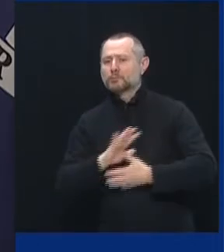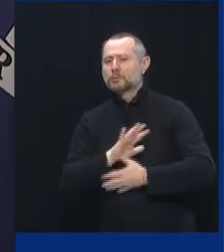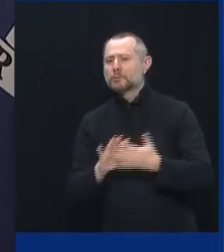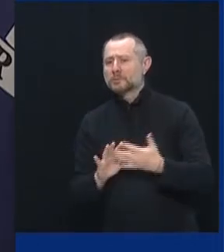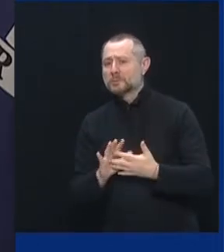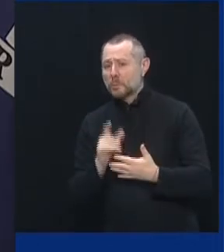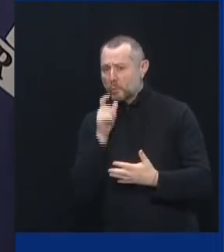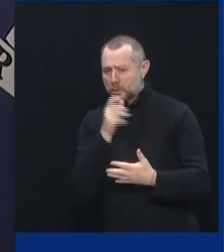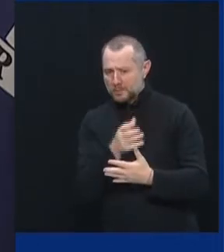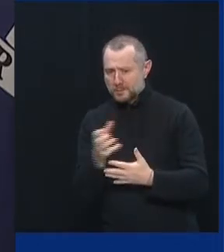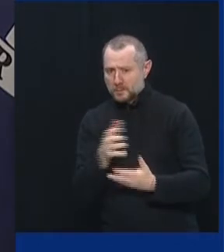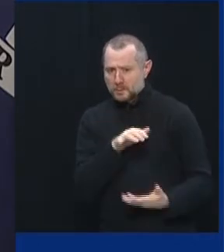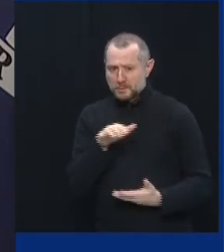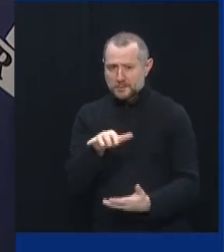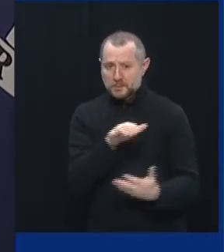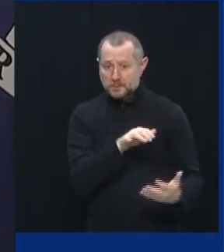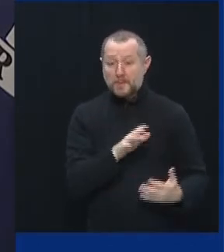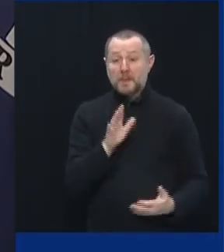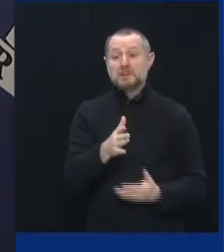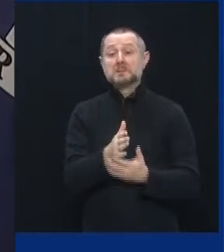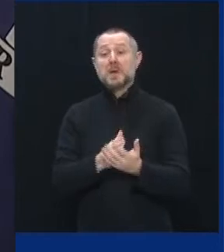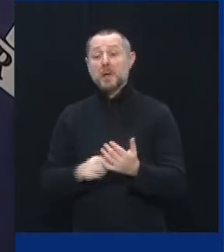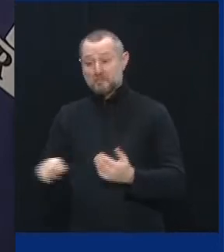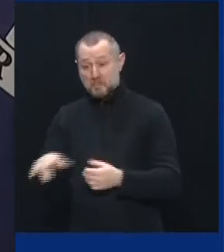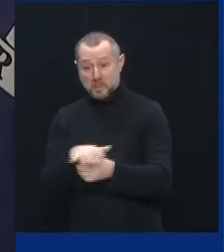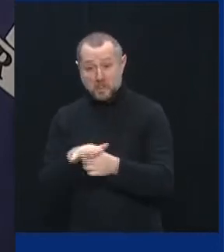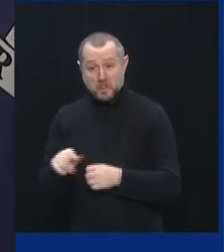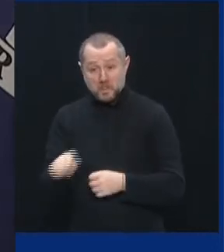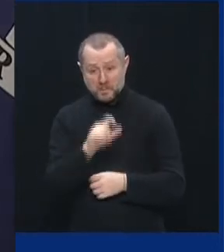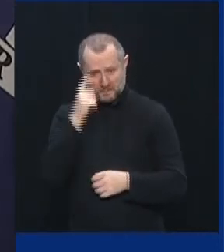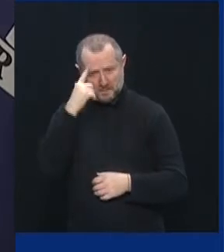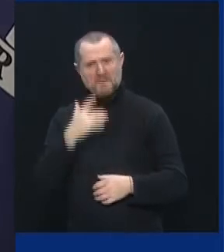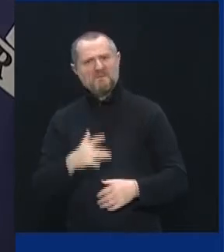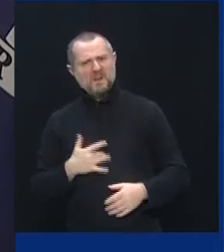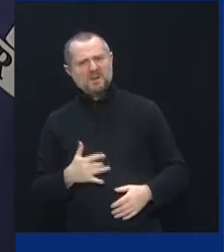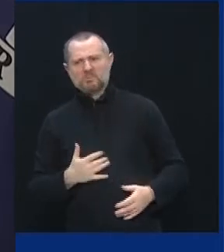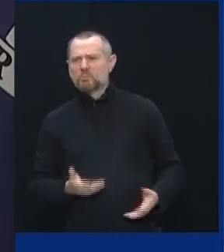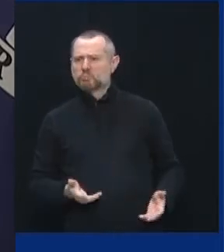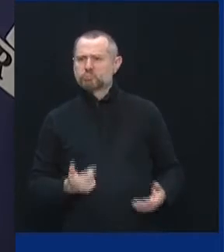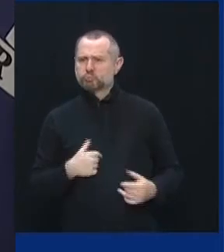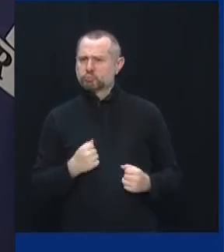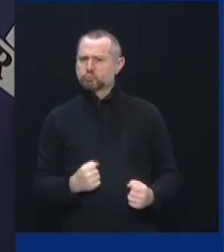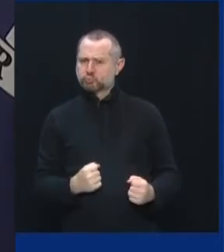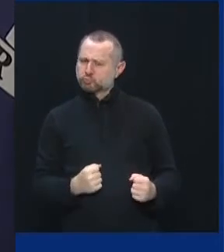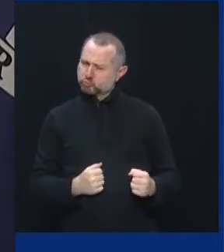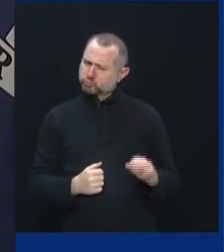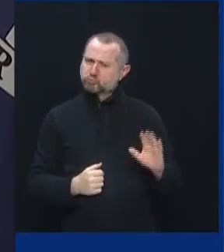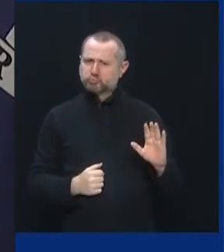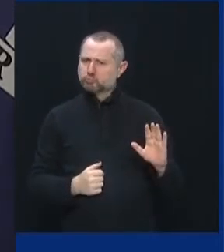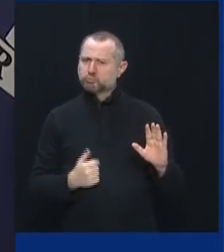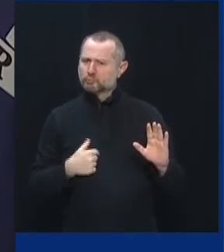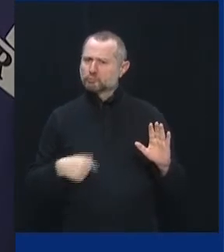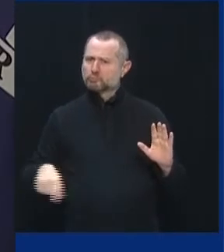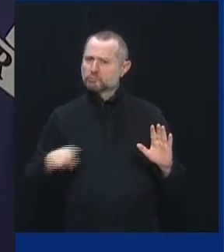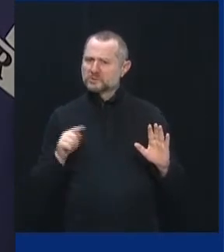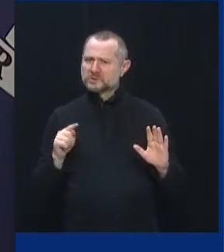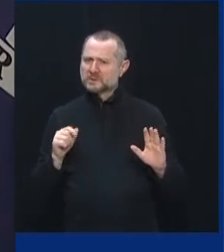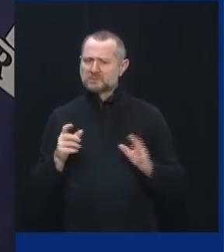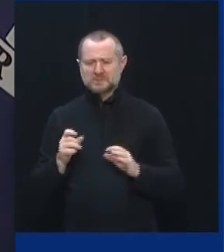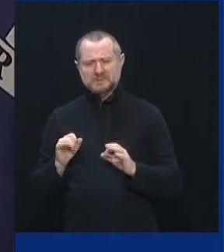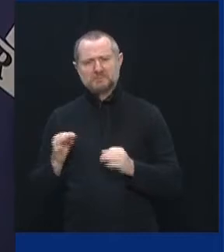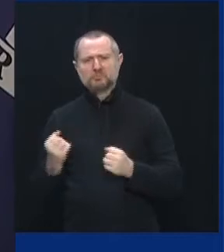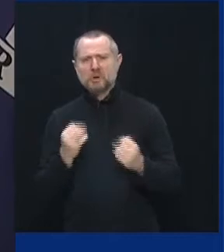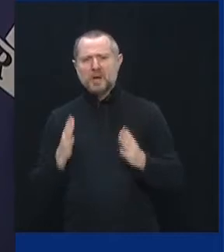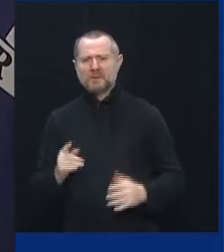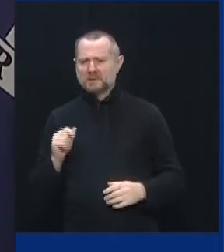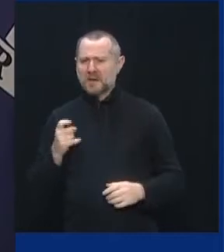You have some local governments that believe firmly that their taxi drivers are an issue and